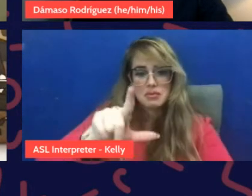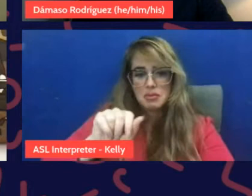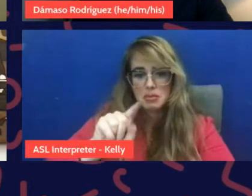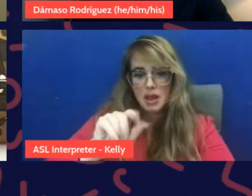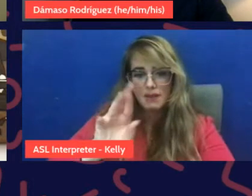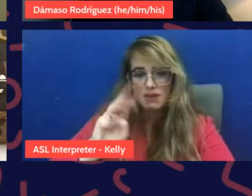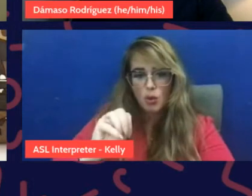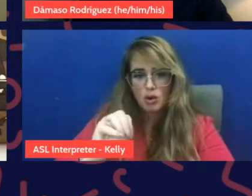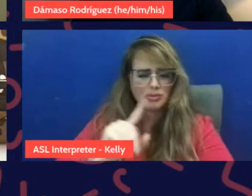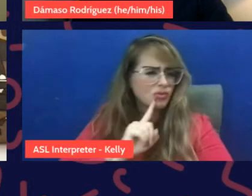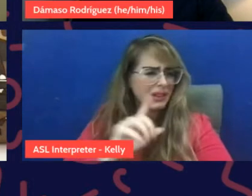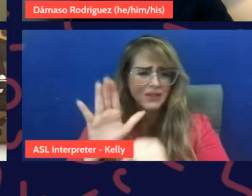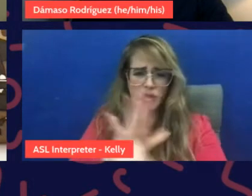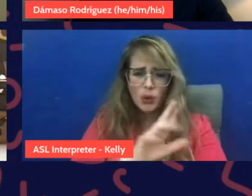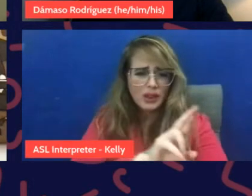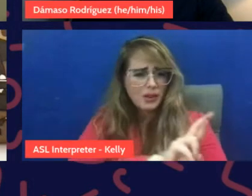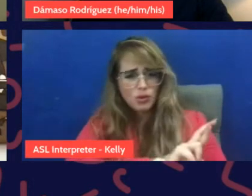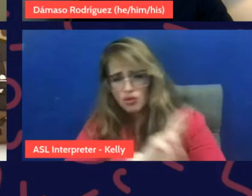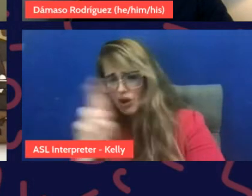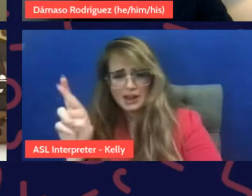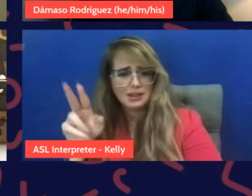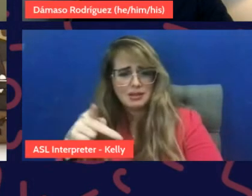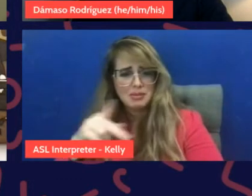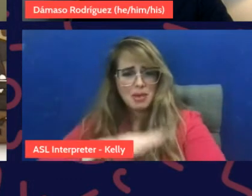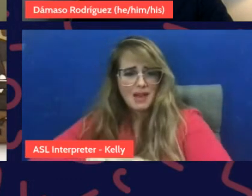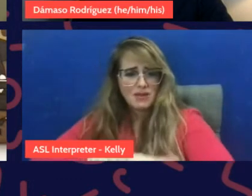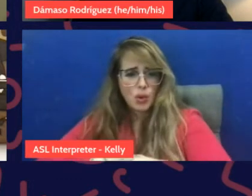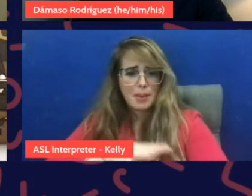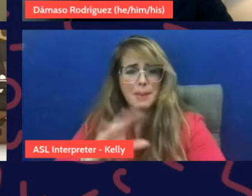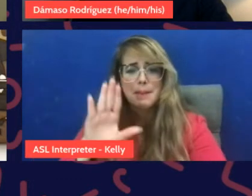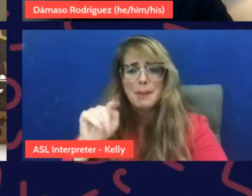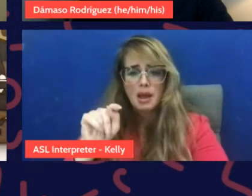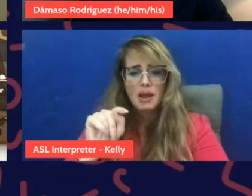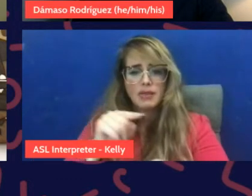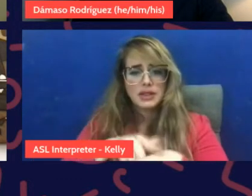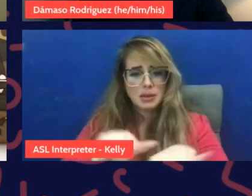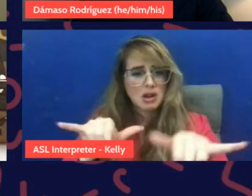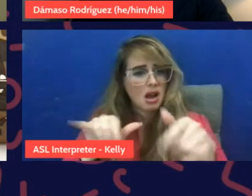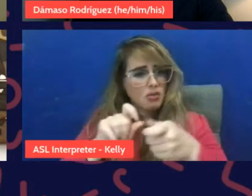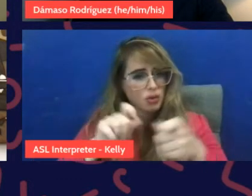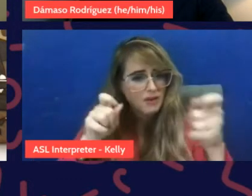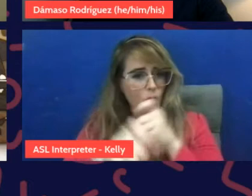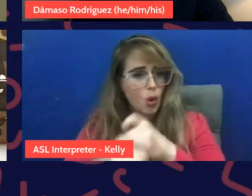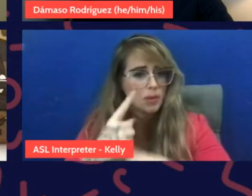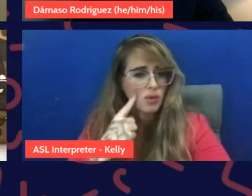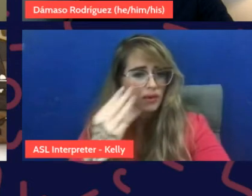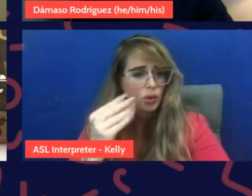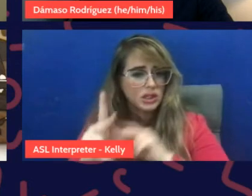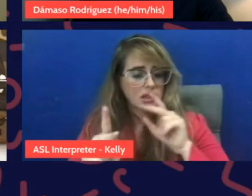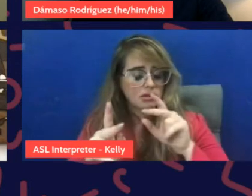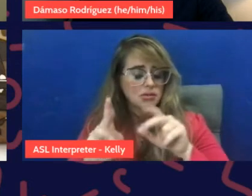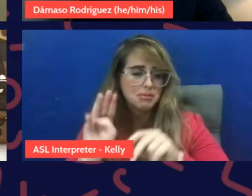far-right platform, yet for full reform for 14 million